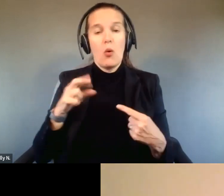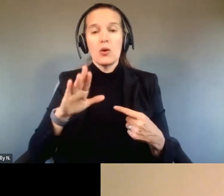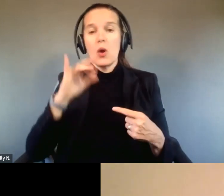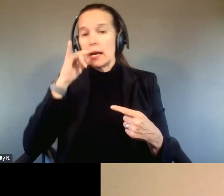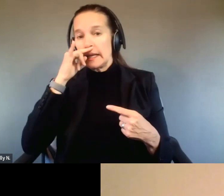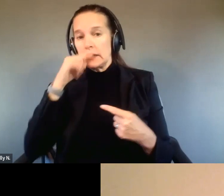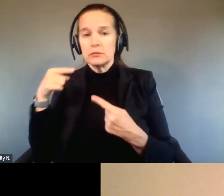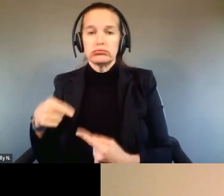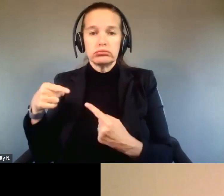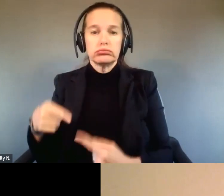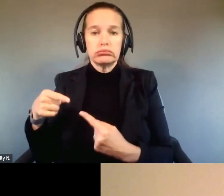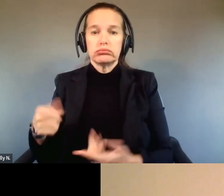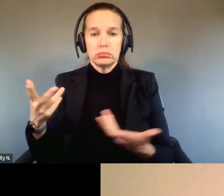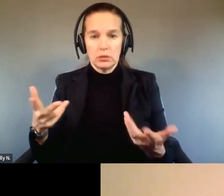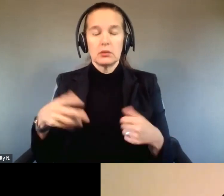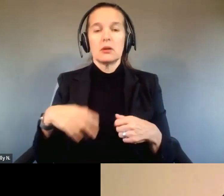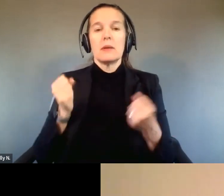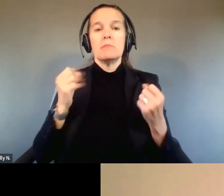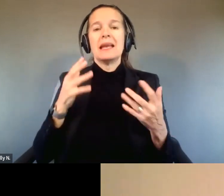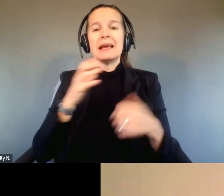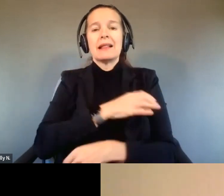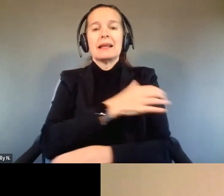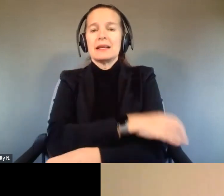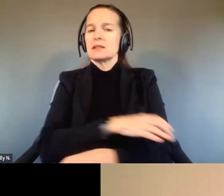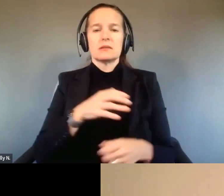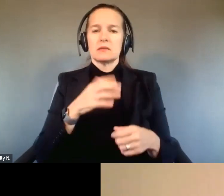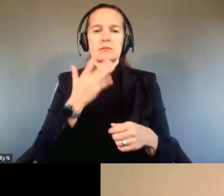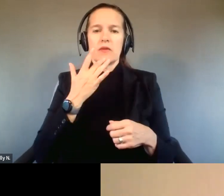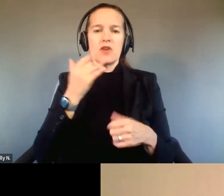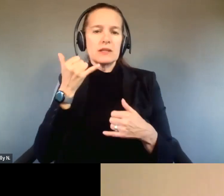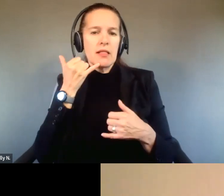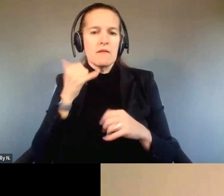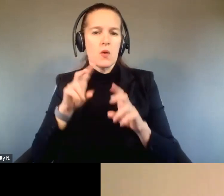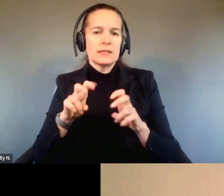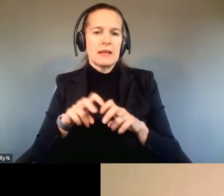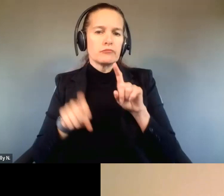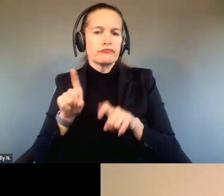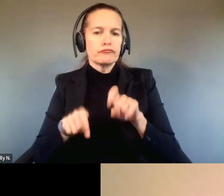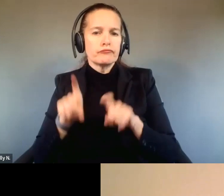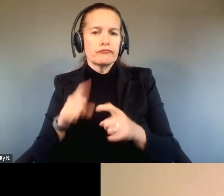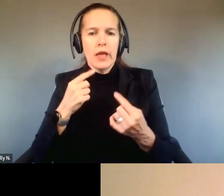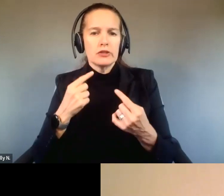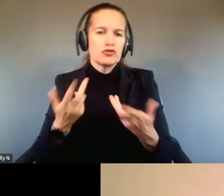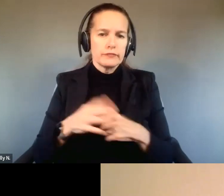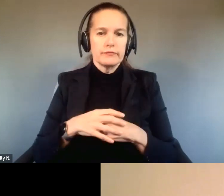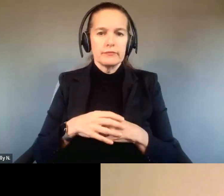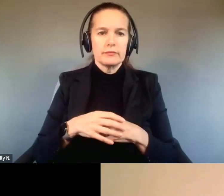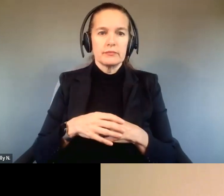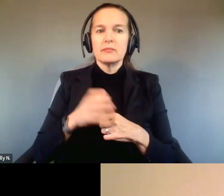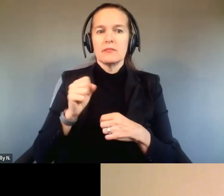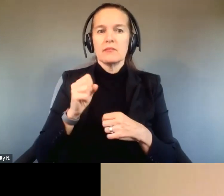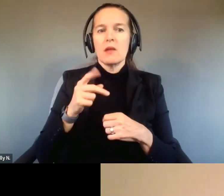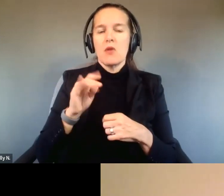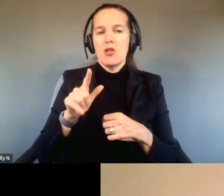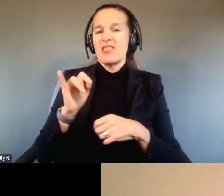well. And a lot of clinics are trying to do telephone assessments. So. Yeah, that's hard. Well, if we could get into it a